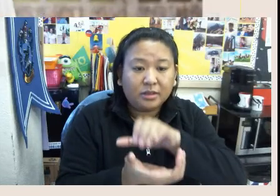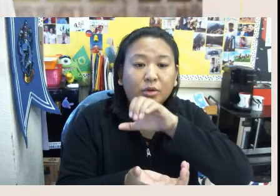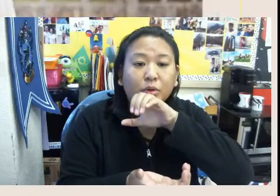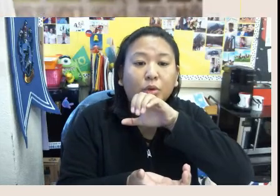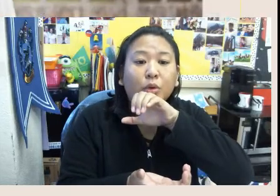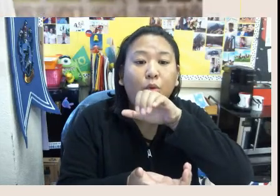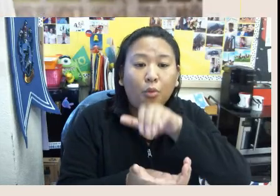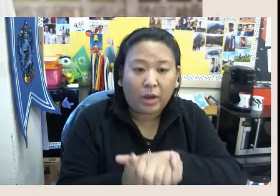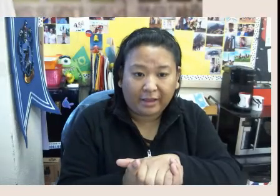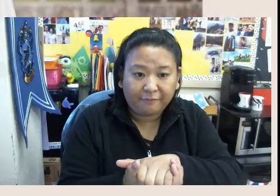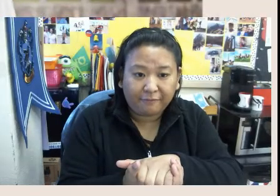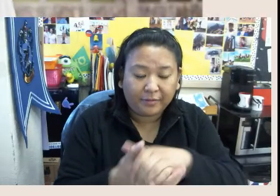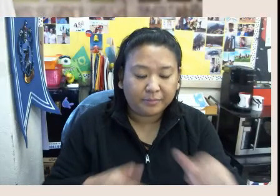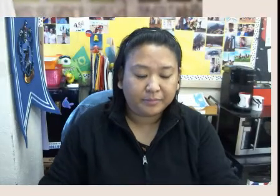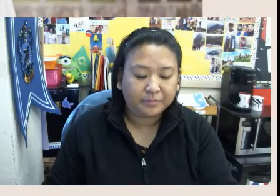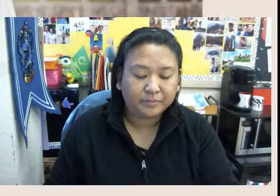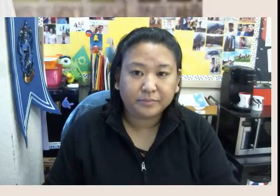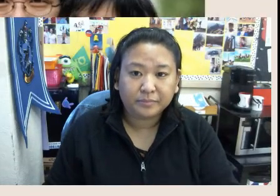Husband, wife,